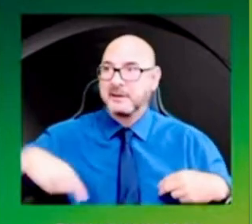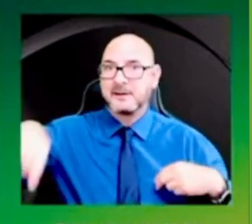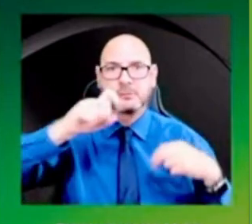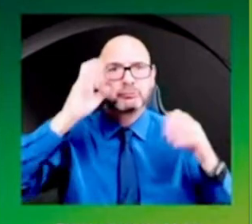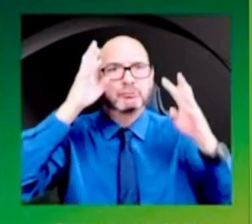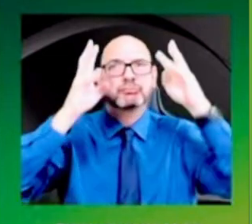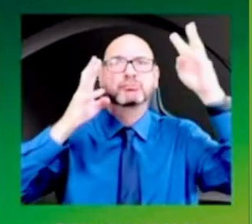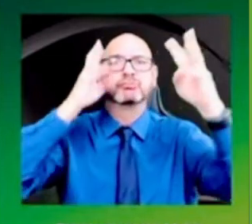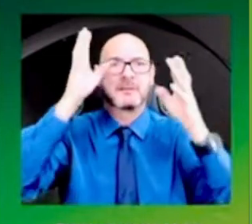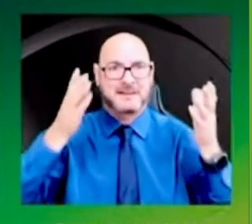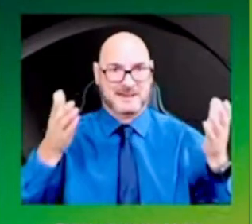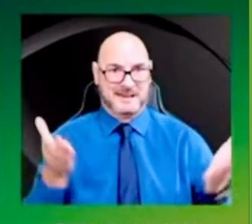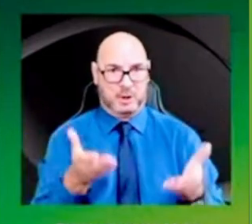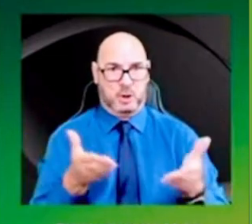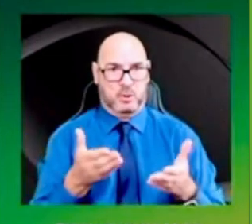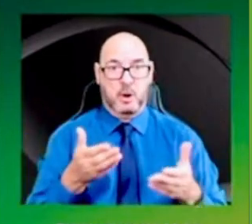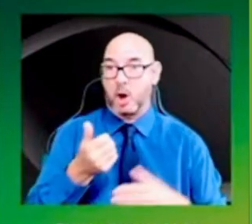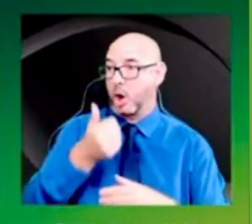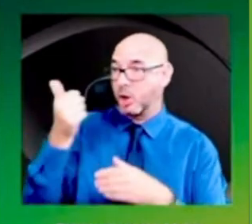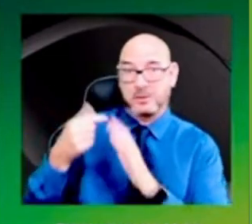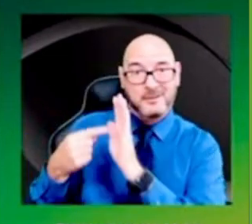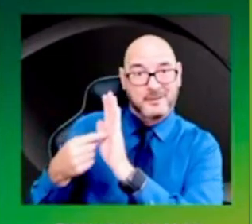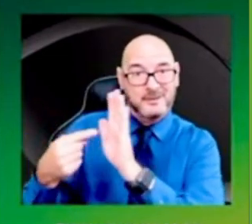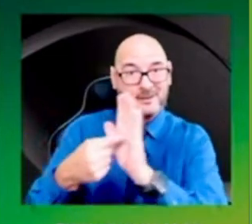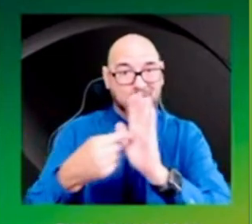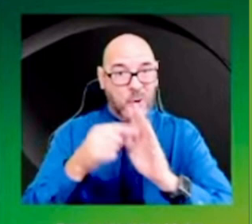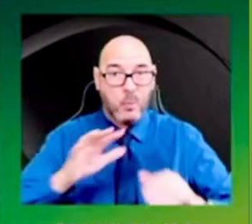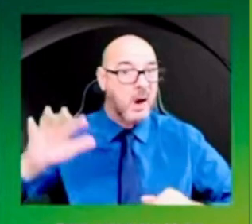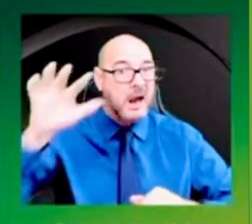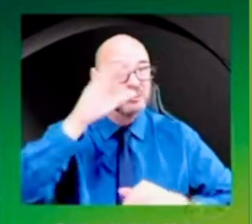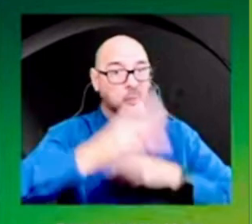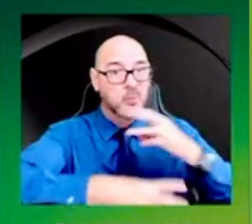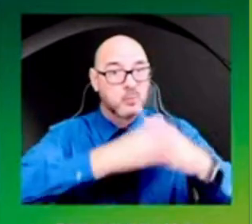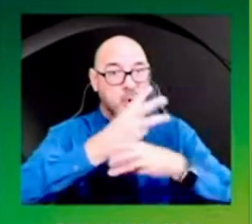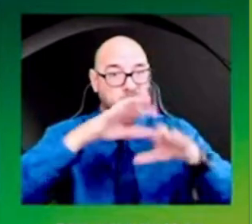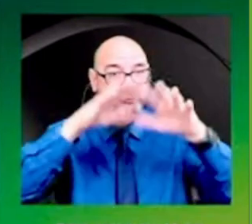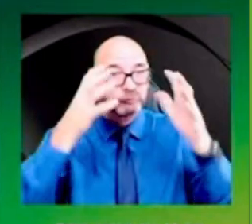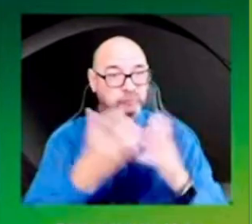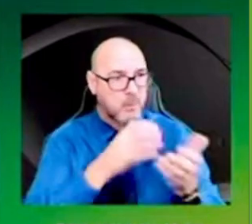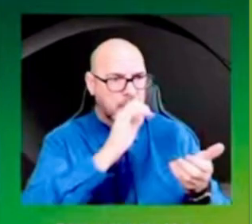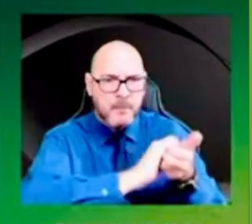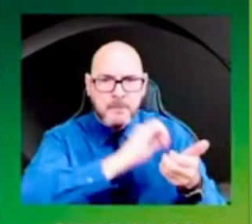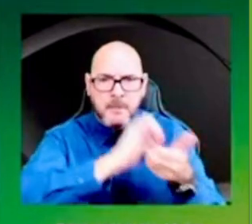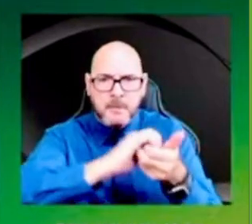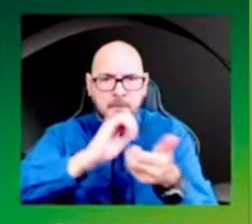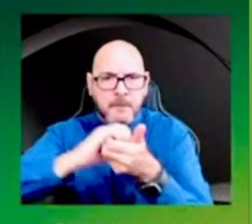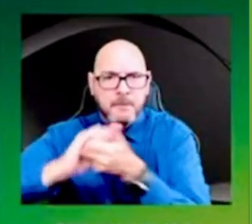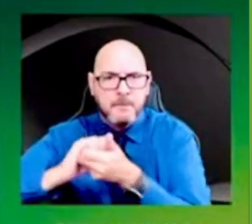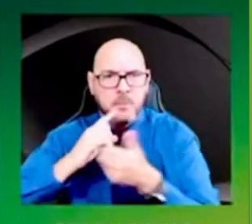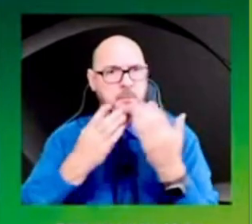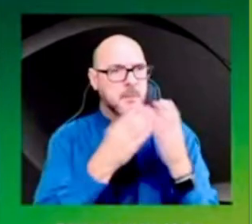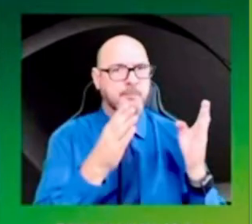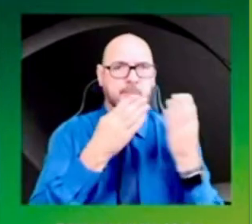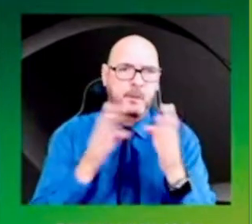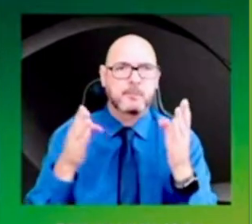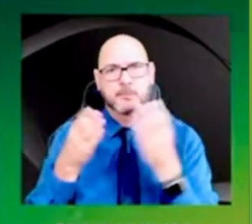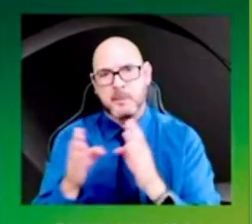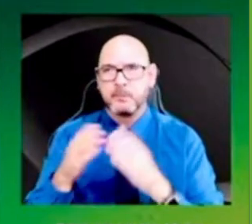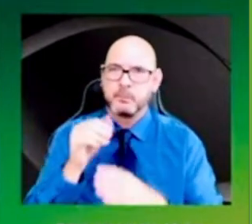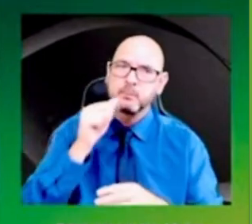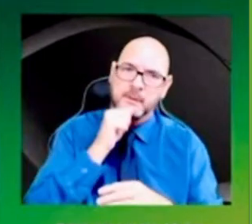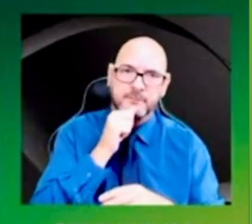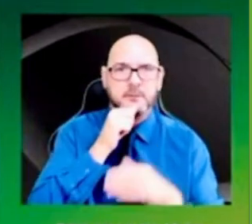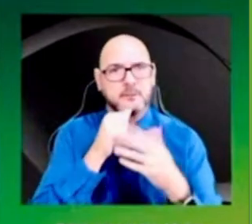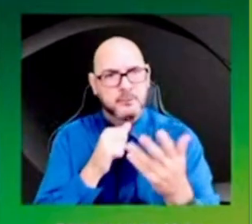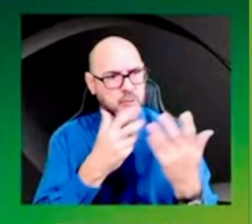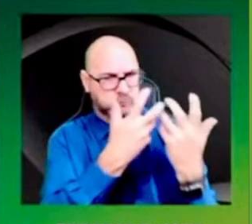examples around the world. And these partnerships in particular that are private, public, public, private, combine the expertise and